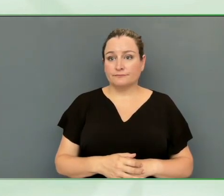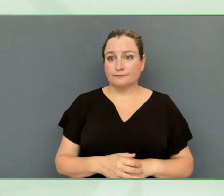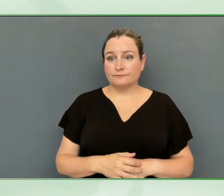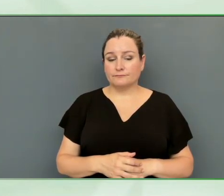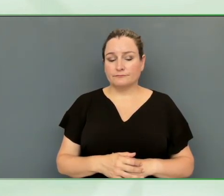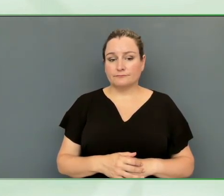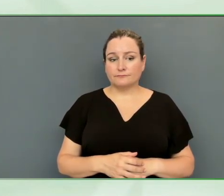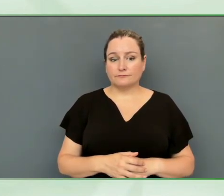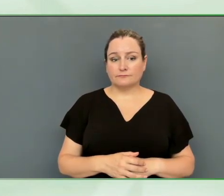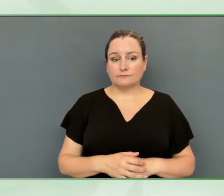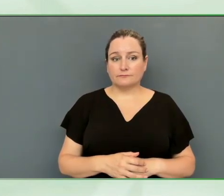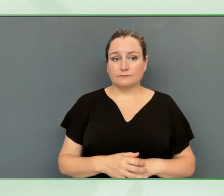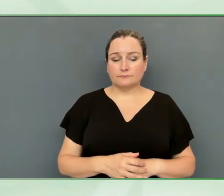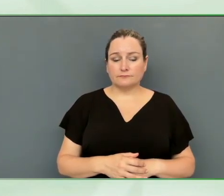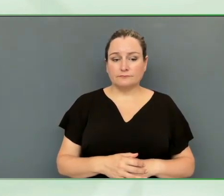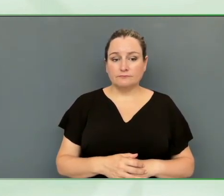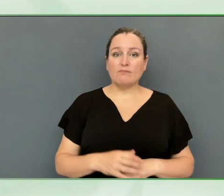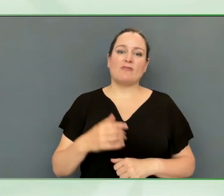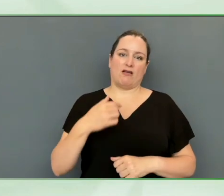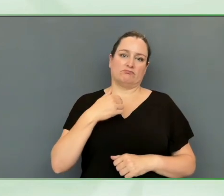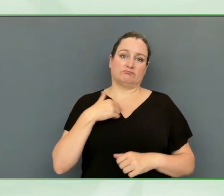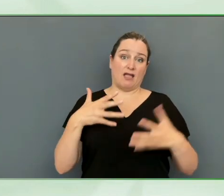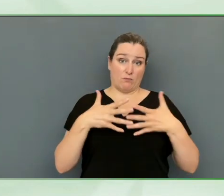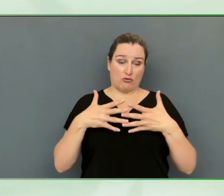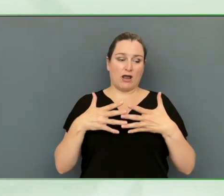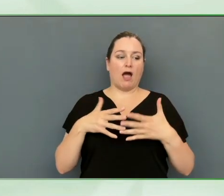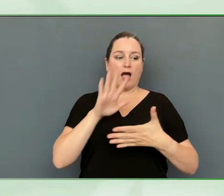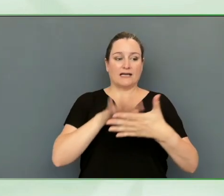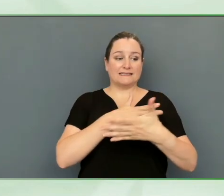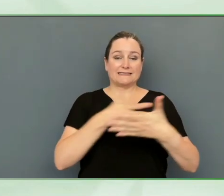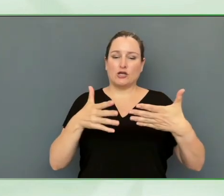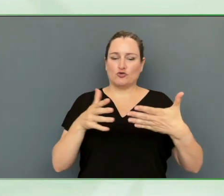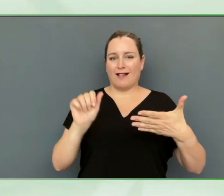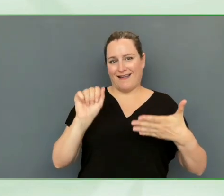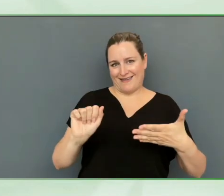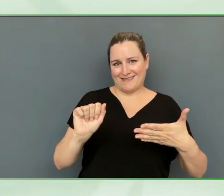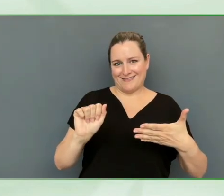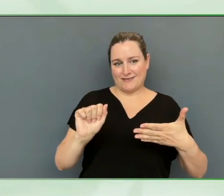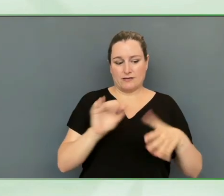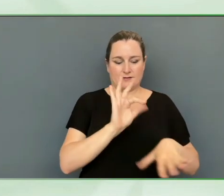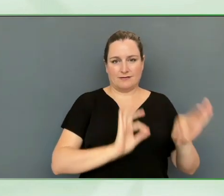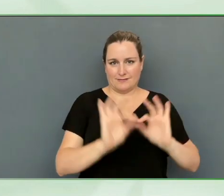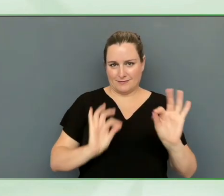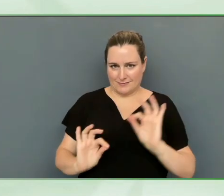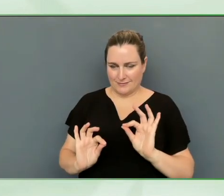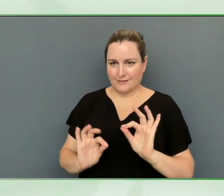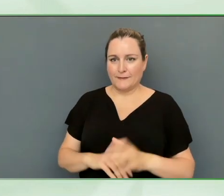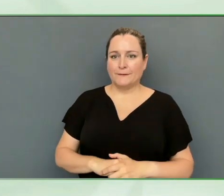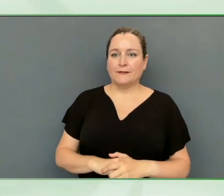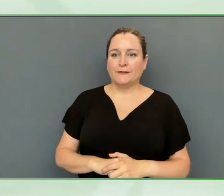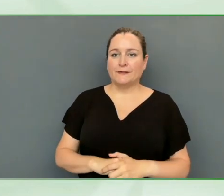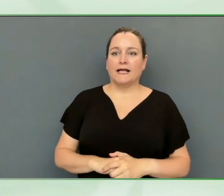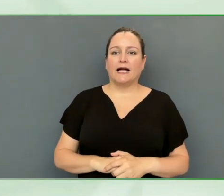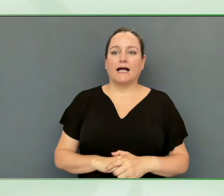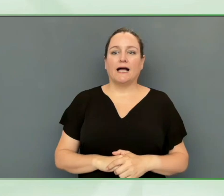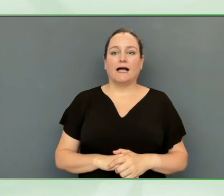hiring is the process that's being used the most for recruitment for people with disabilities. Now, people with disabilities can apply the